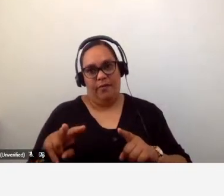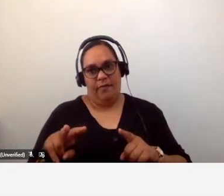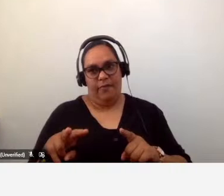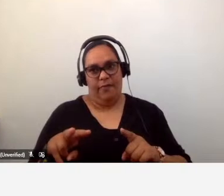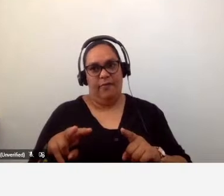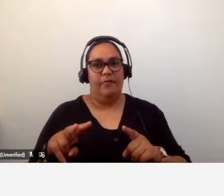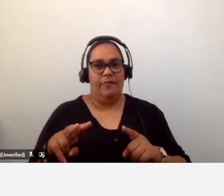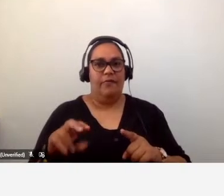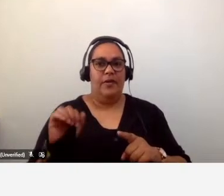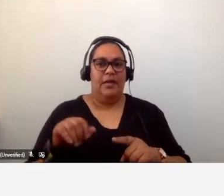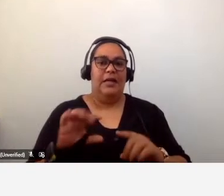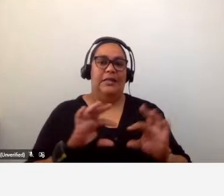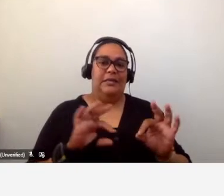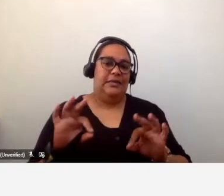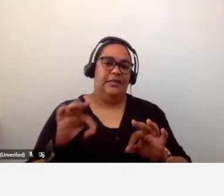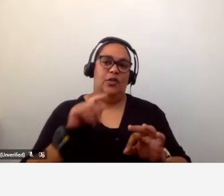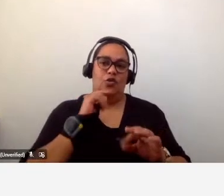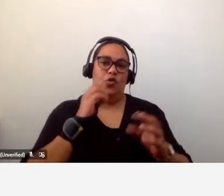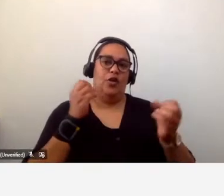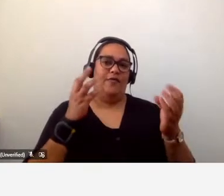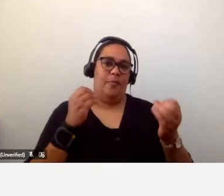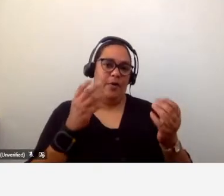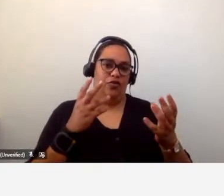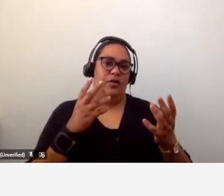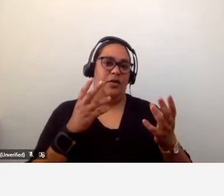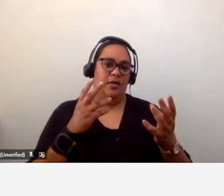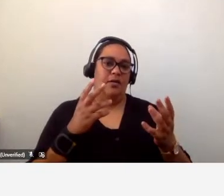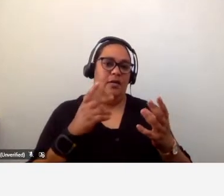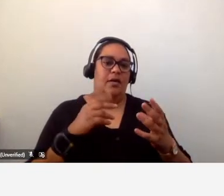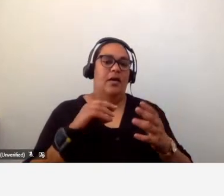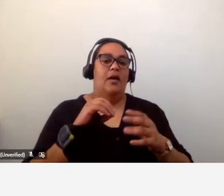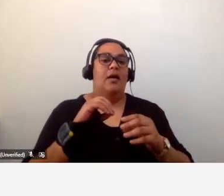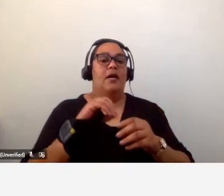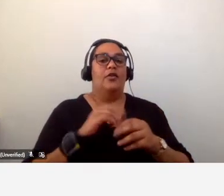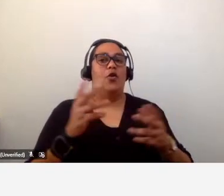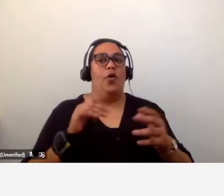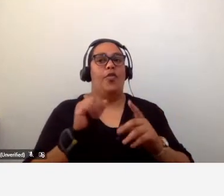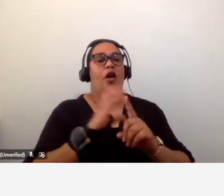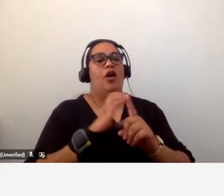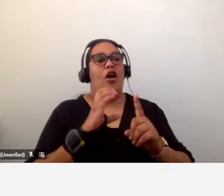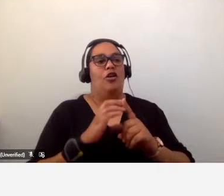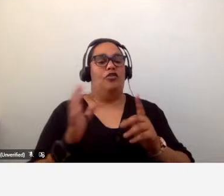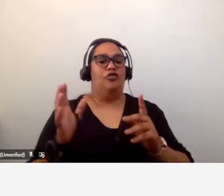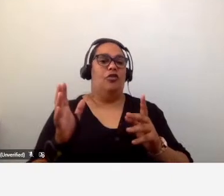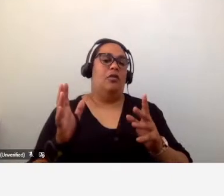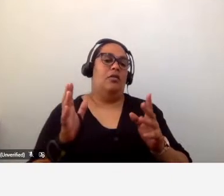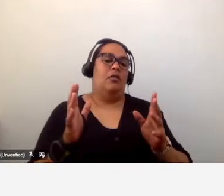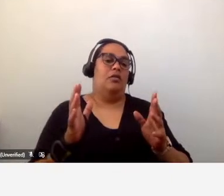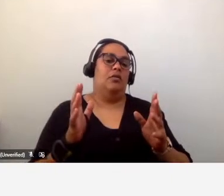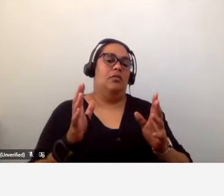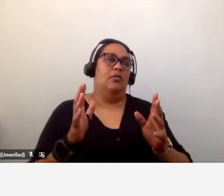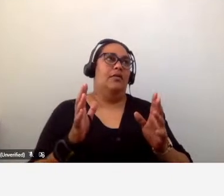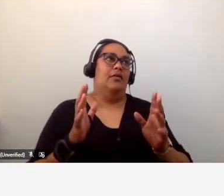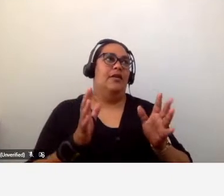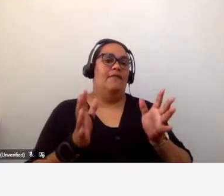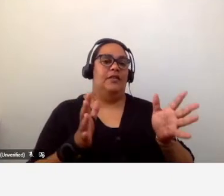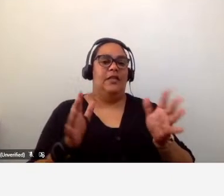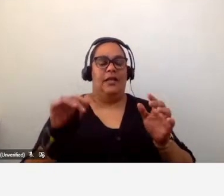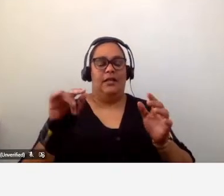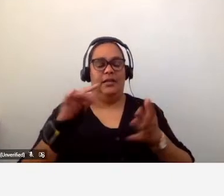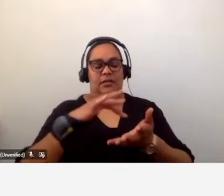Yeah, those are the information at the facilities, the cultural facilities.